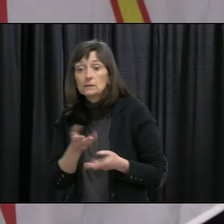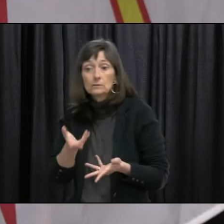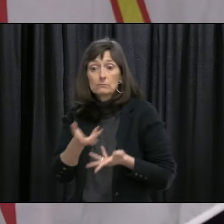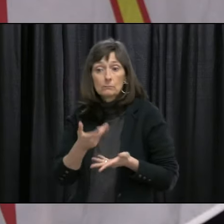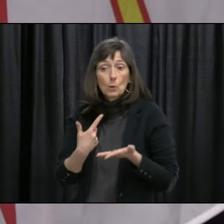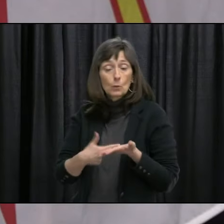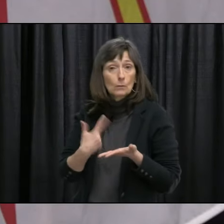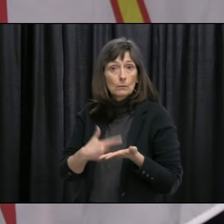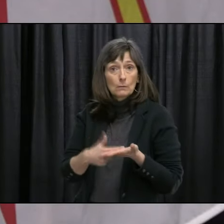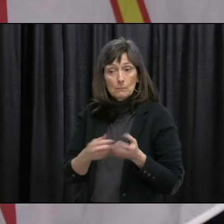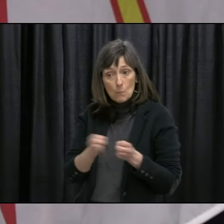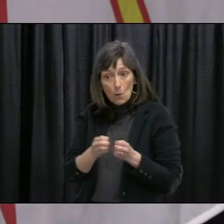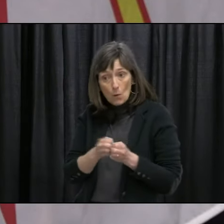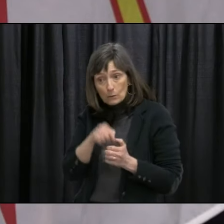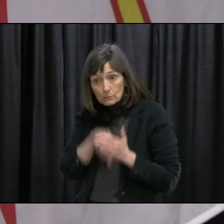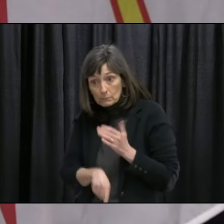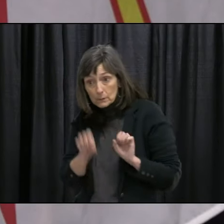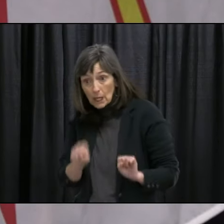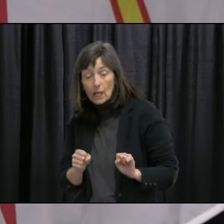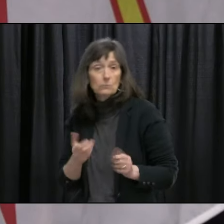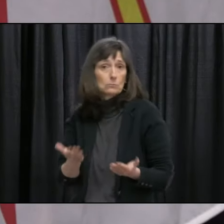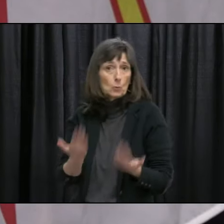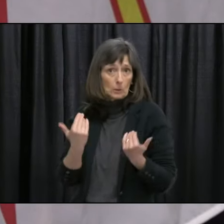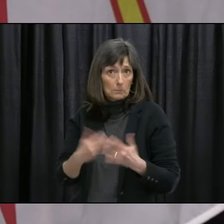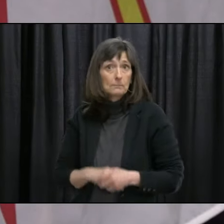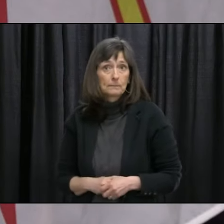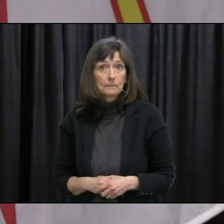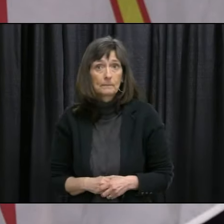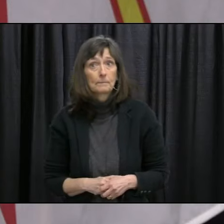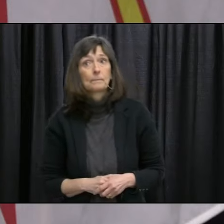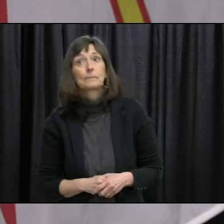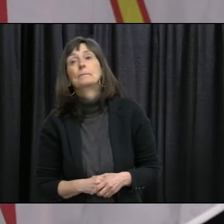that wants to do that.